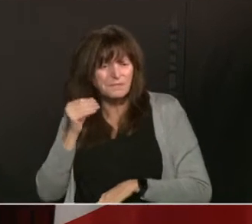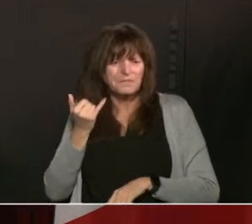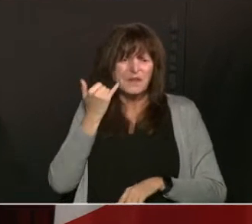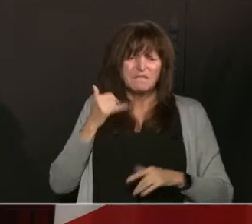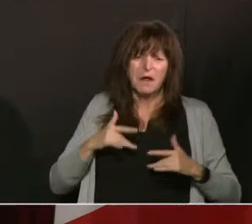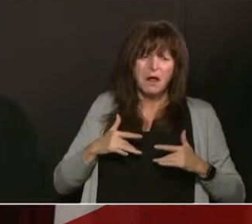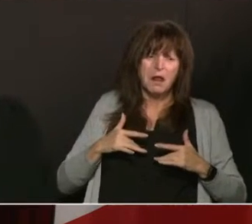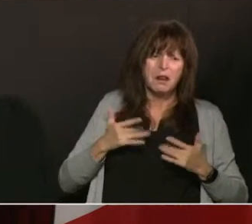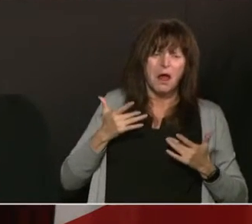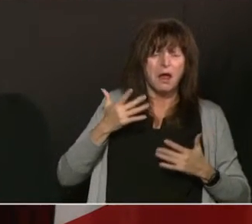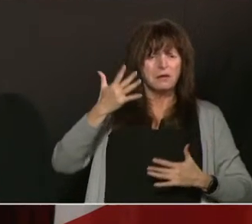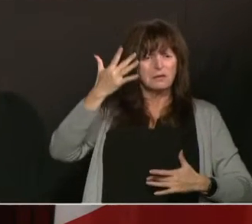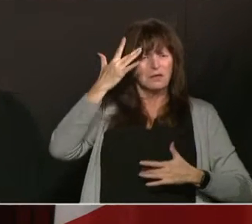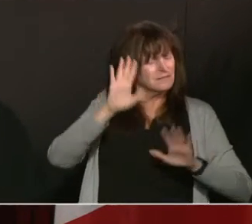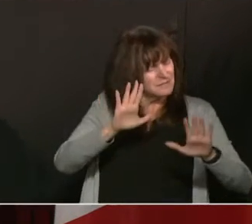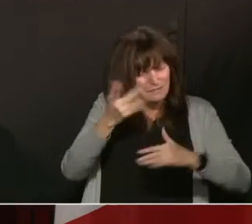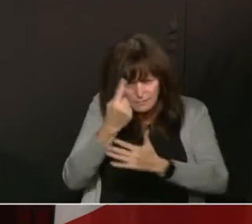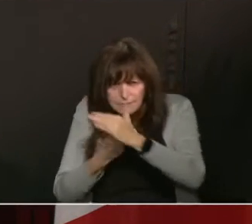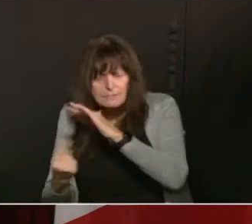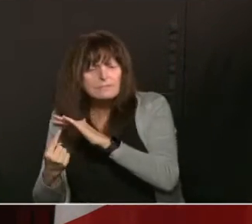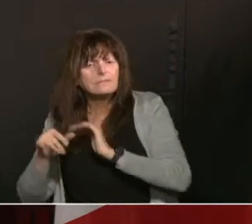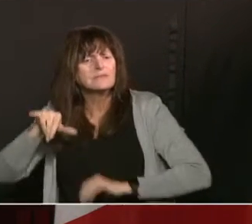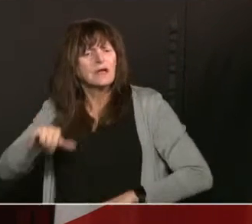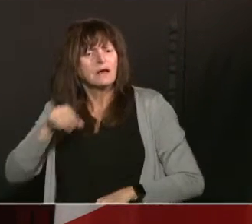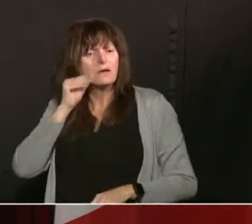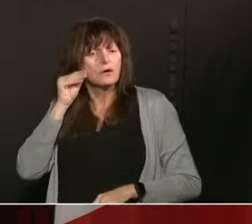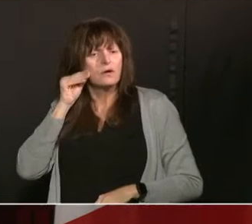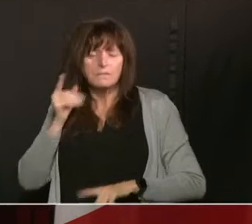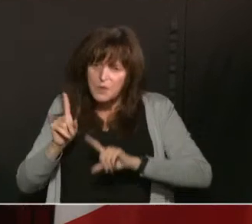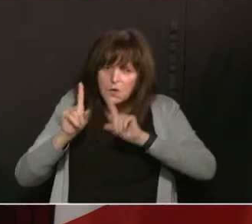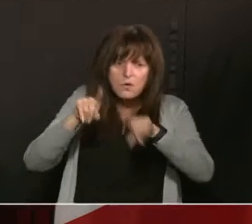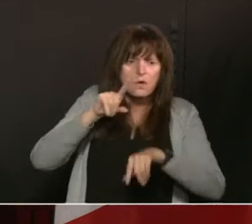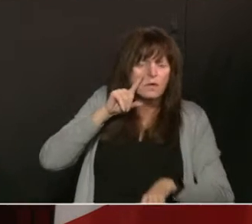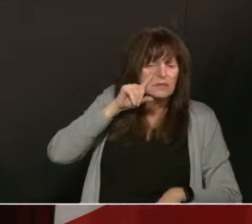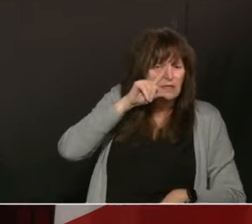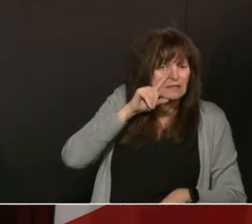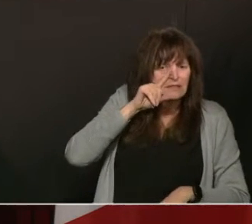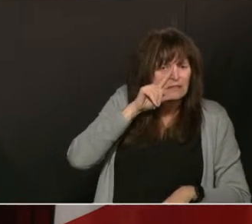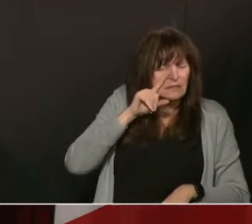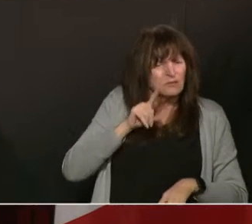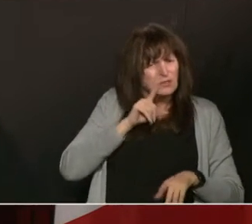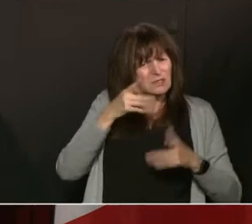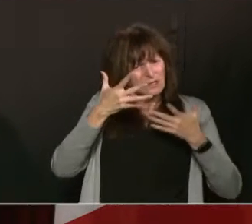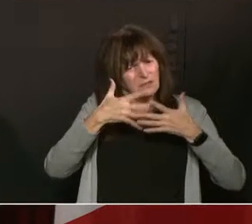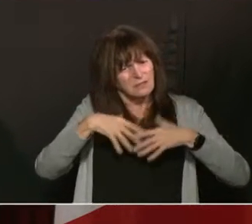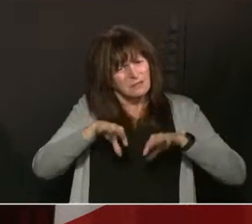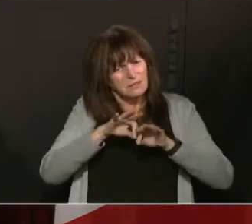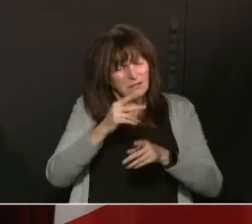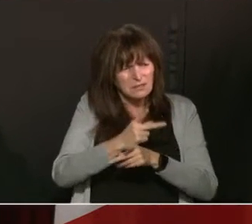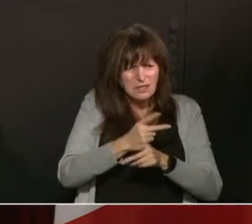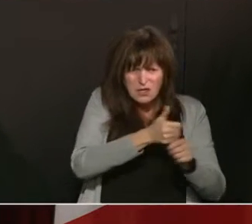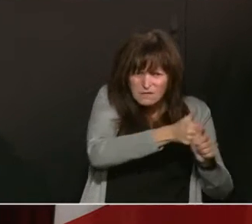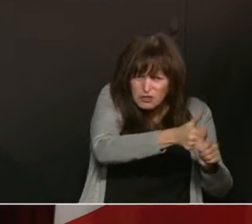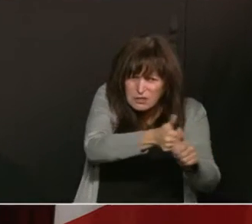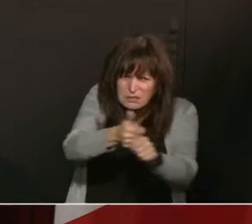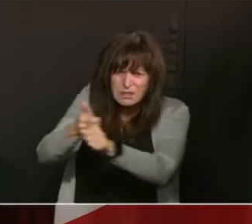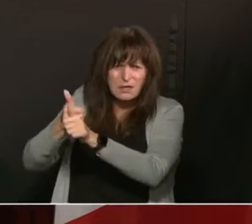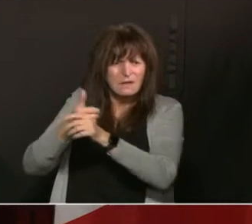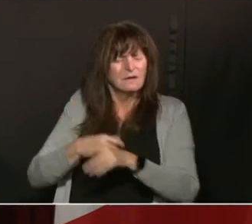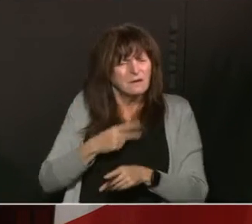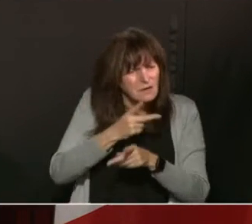tested if your symptoms develop. Above all, take care of yourself and your families. Get outside, enjoy the fresh